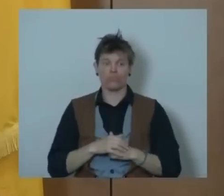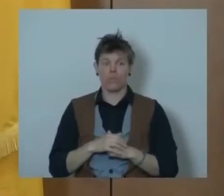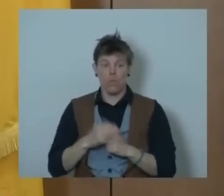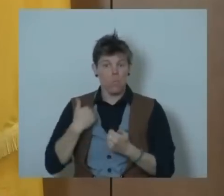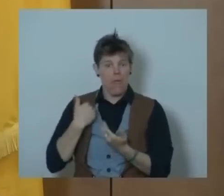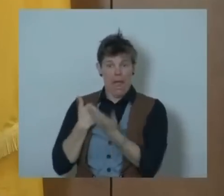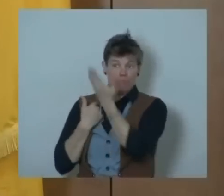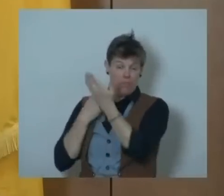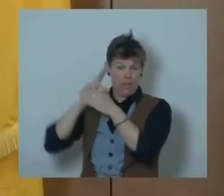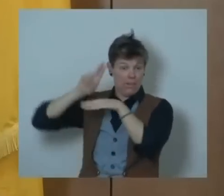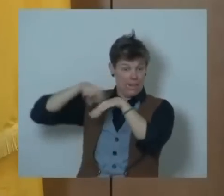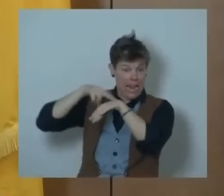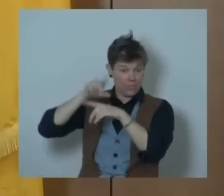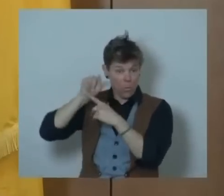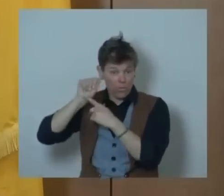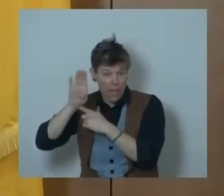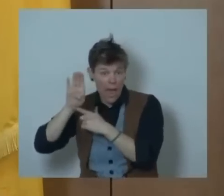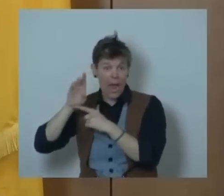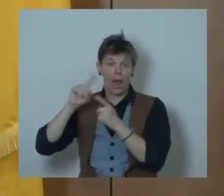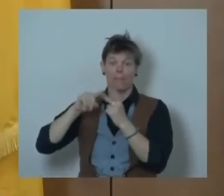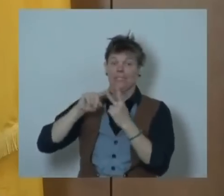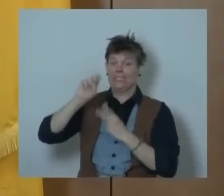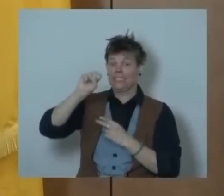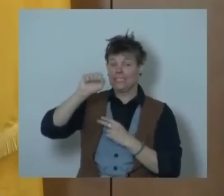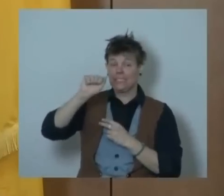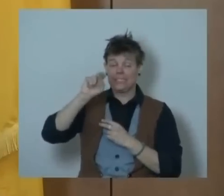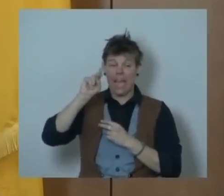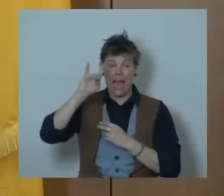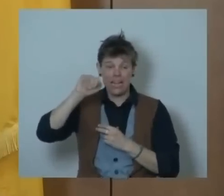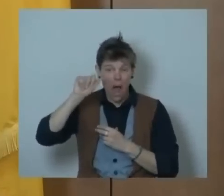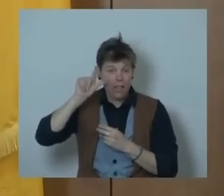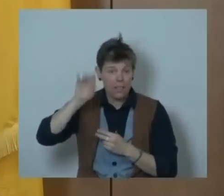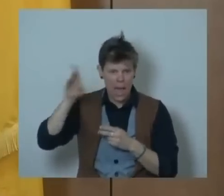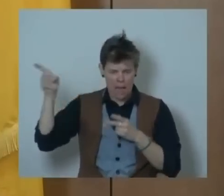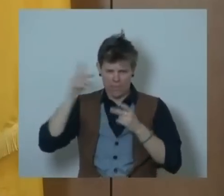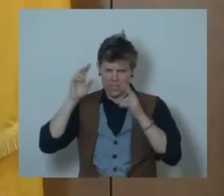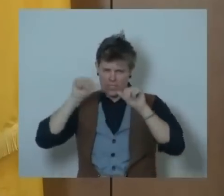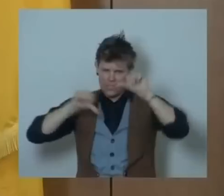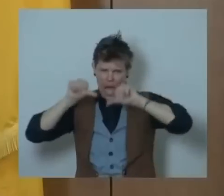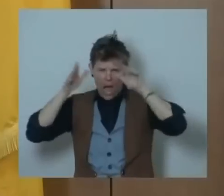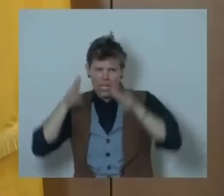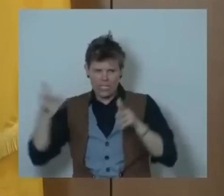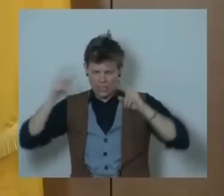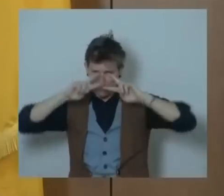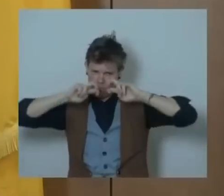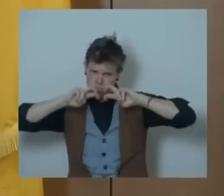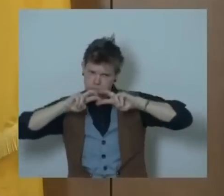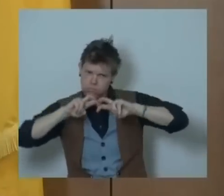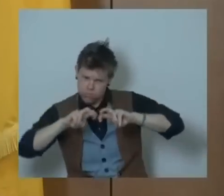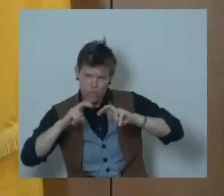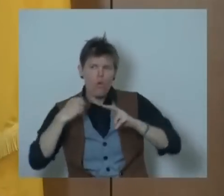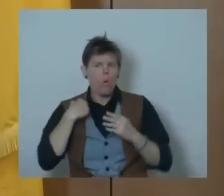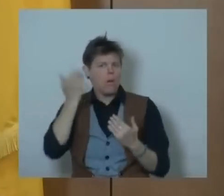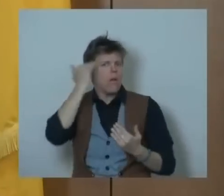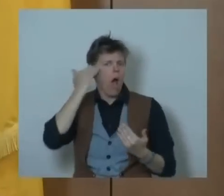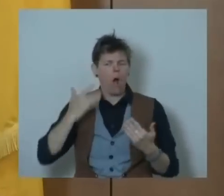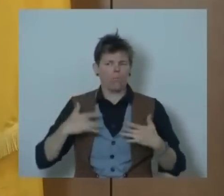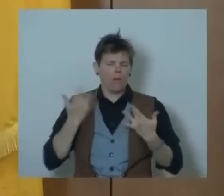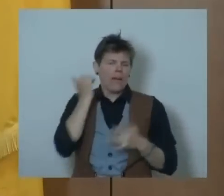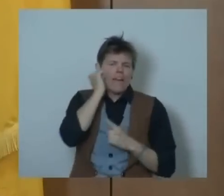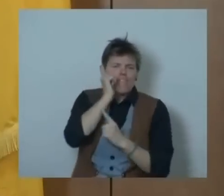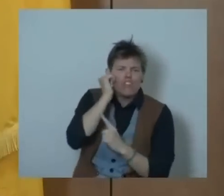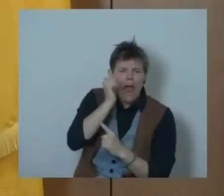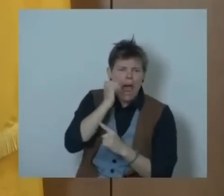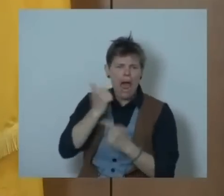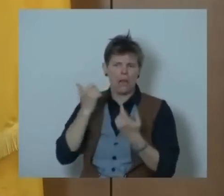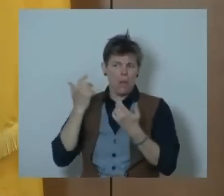laboratories engaged in this modeling so that we really know what is happening every day and what we can predict that will